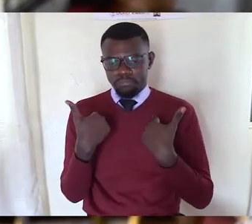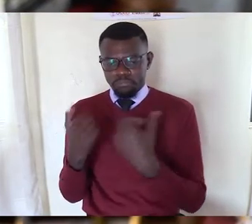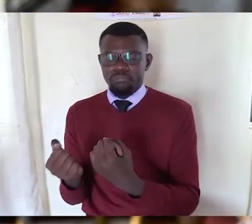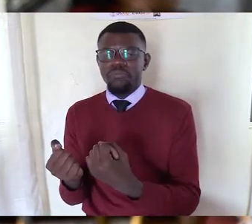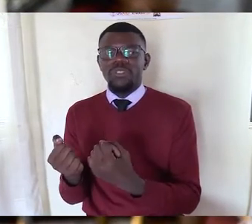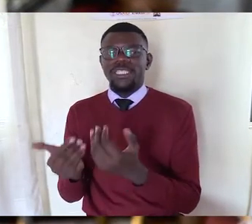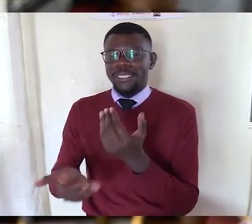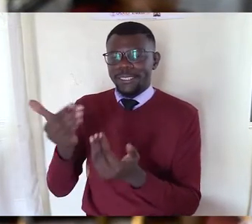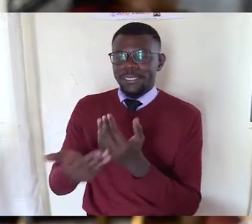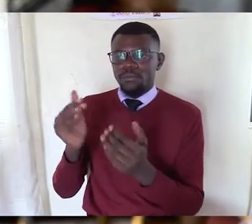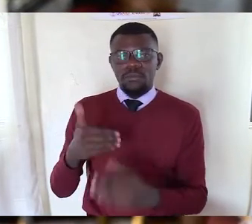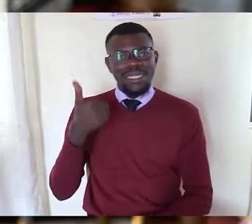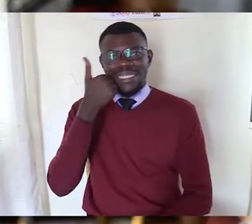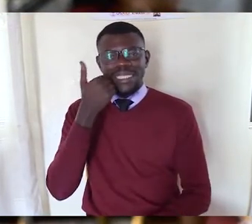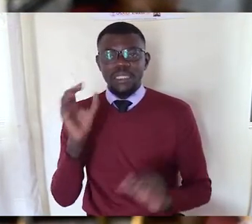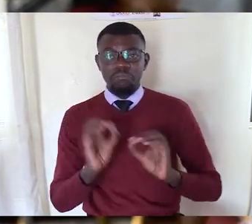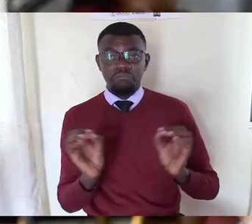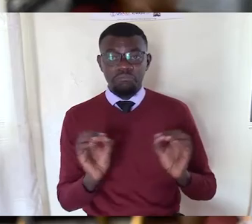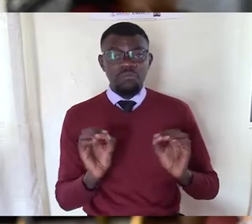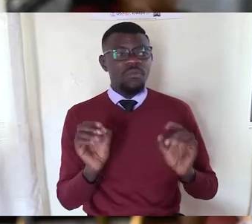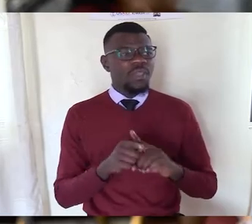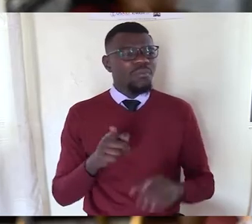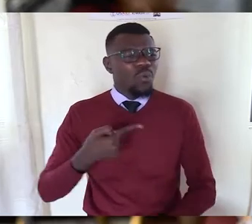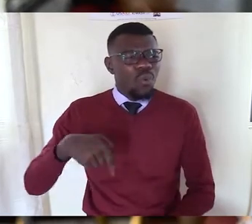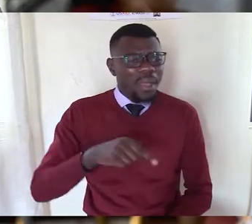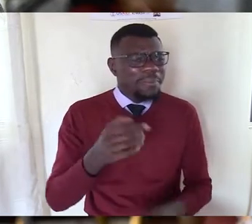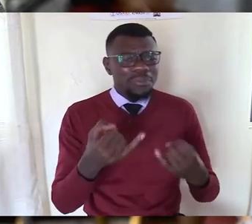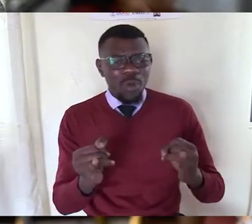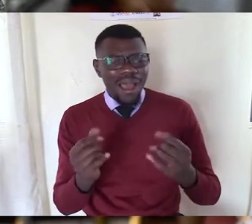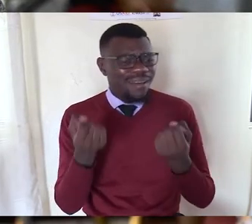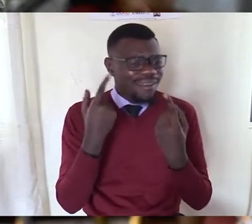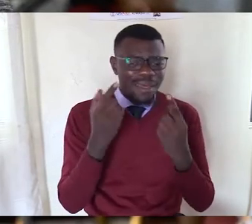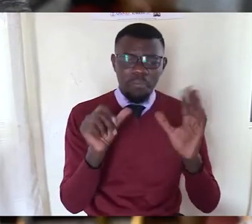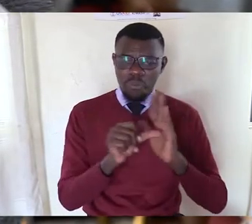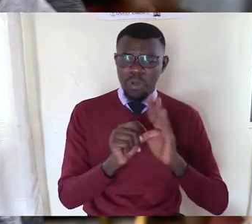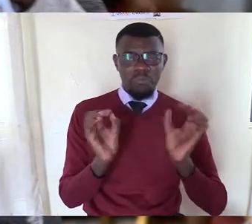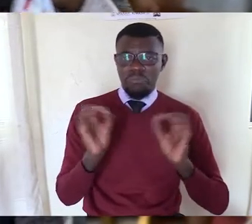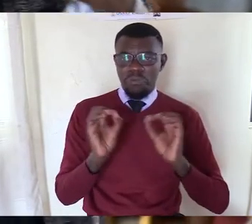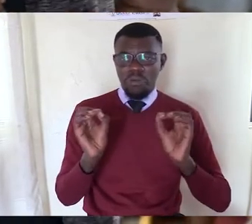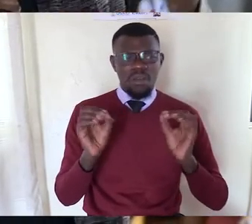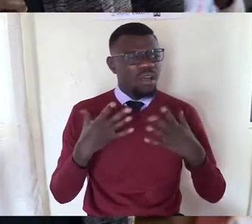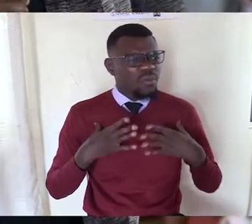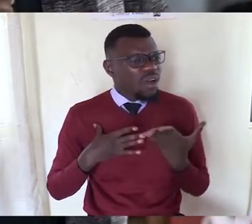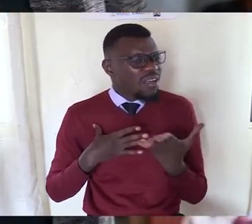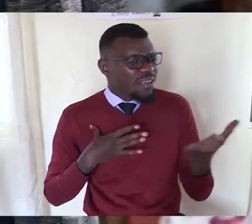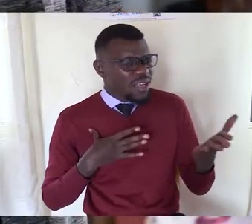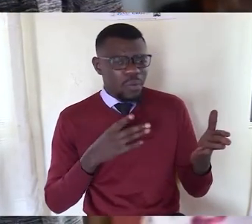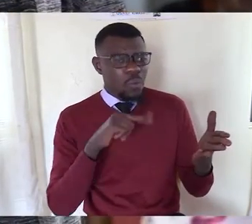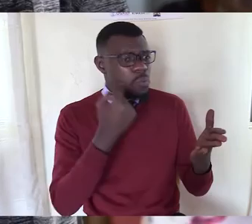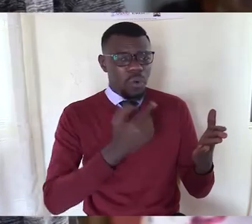ugonjwa. Kwa sababu hata sisi tumeshindwa kabisa kuelewa. Na hawa watu hata